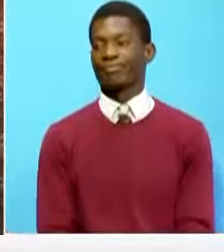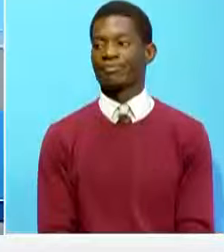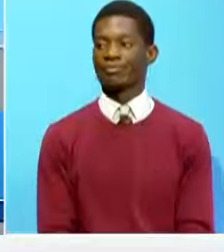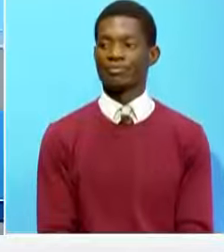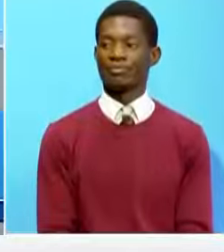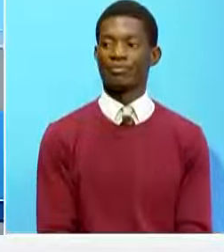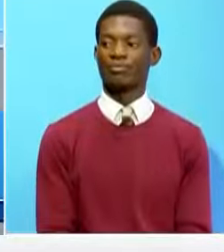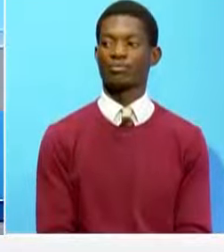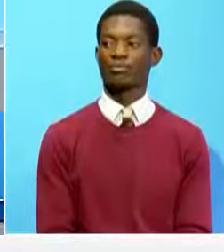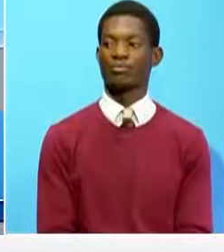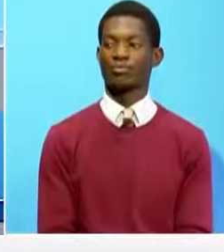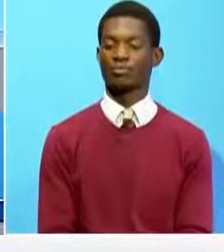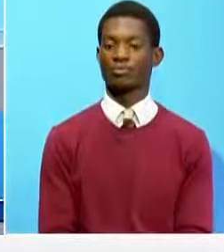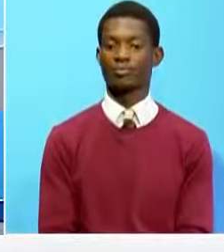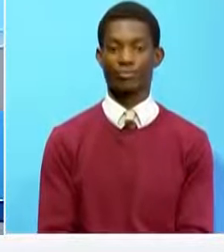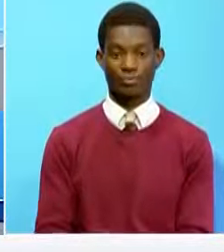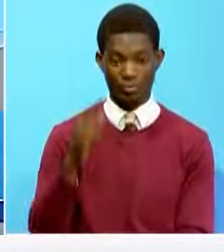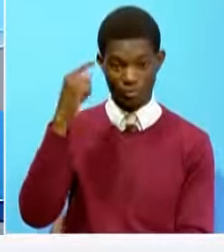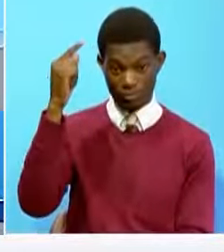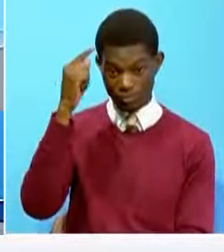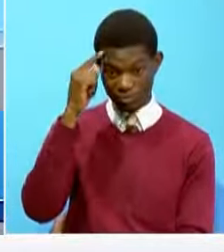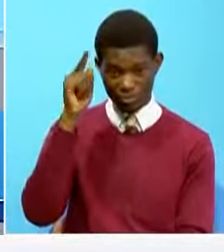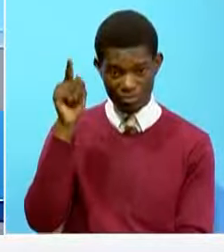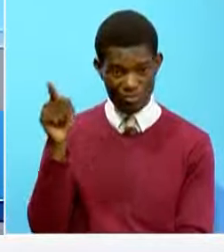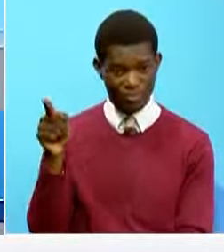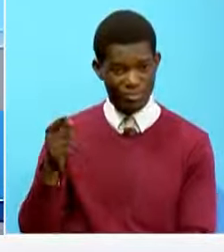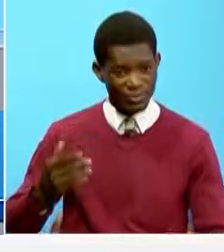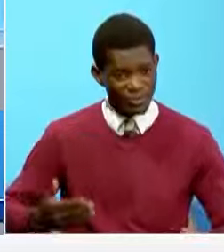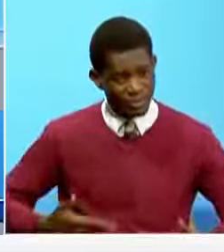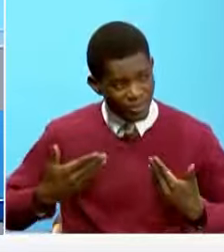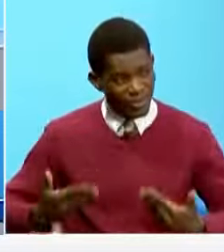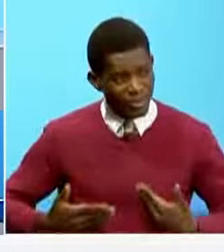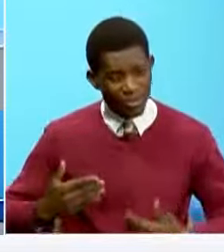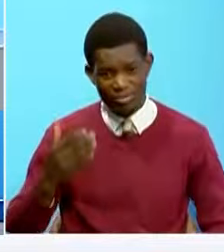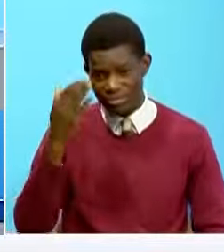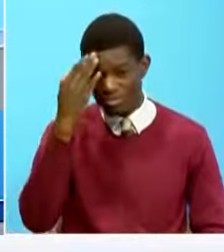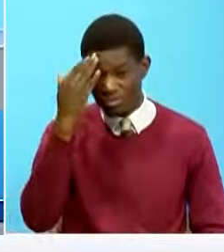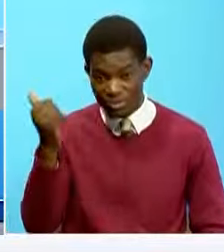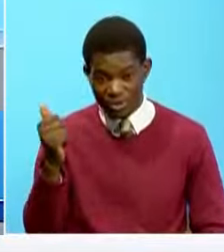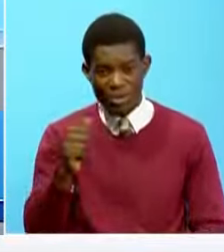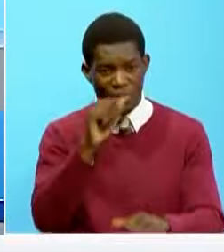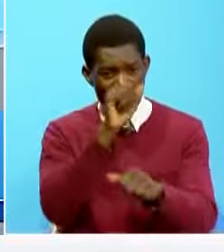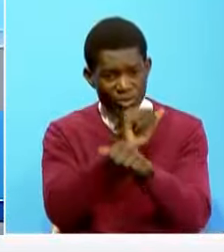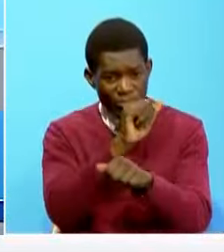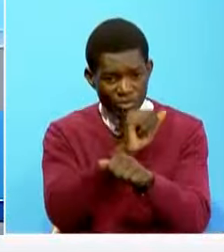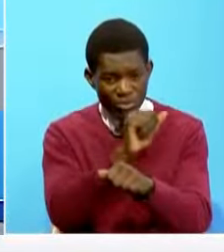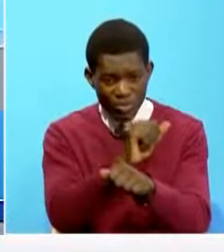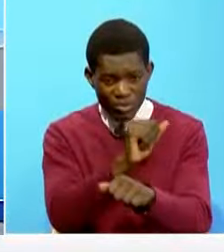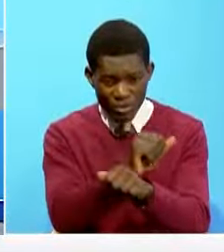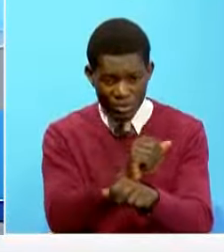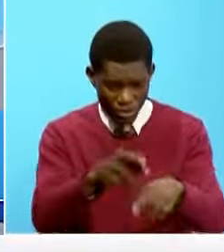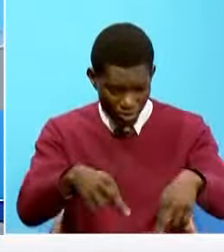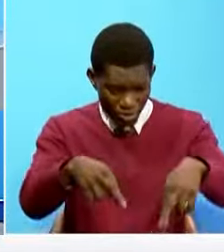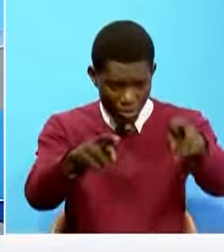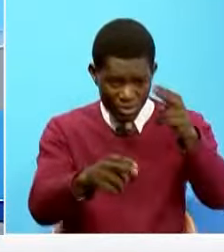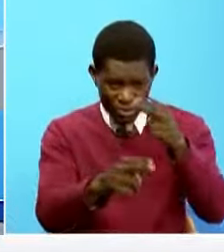Province. Meanwhile, government has expressed happiness with the pace and quality of works being undertaken on the Katete